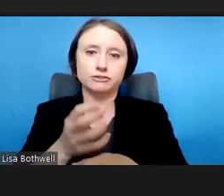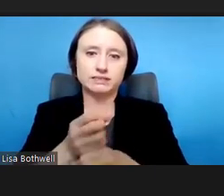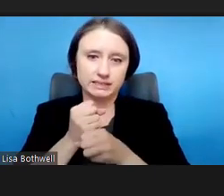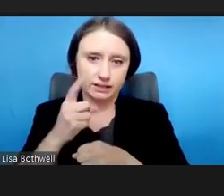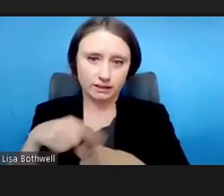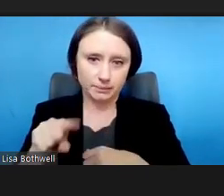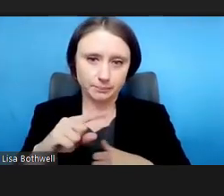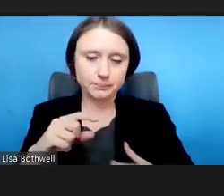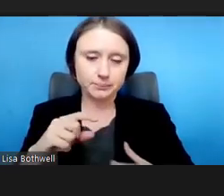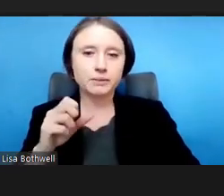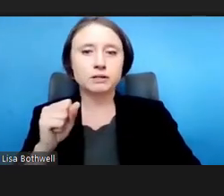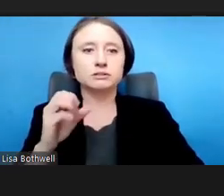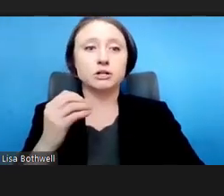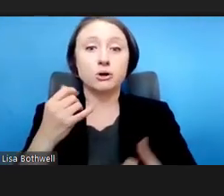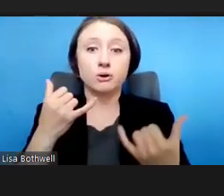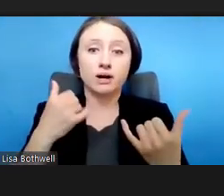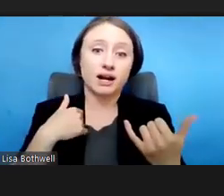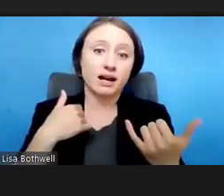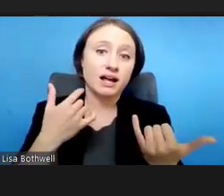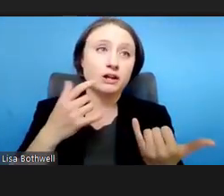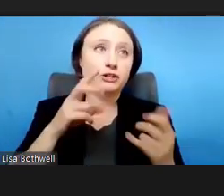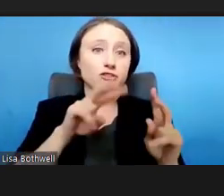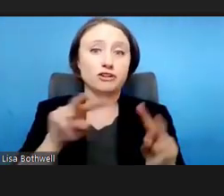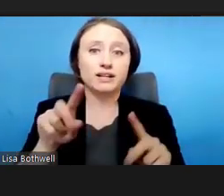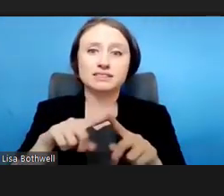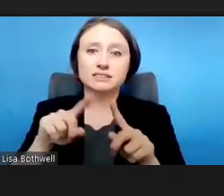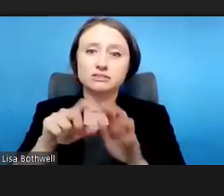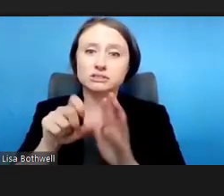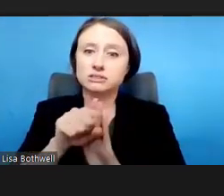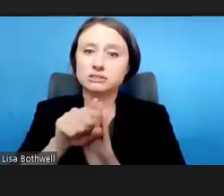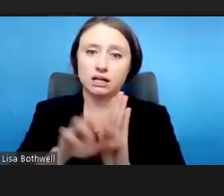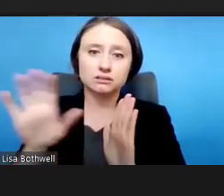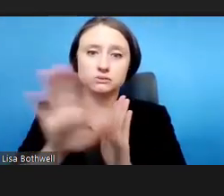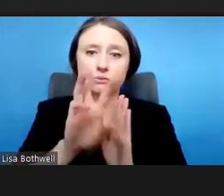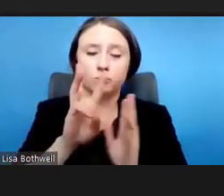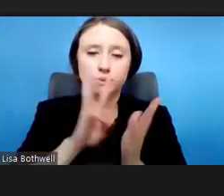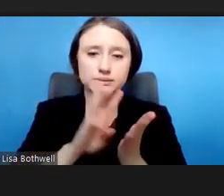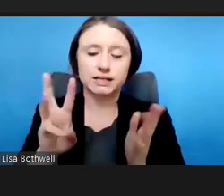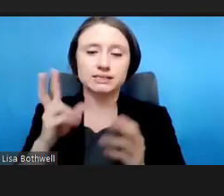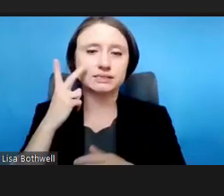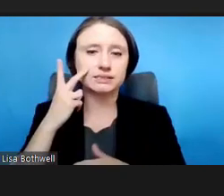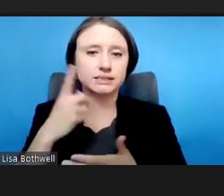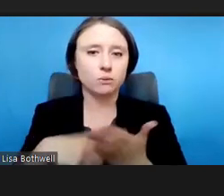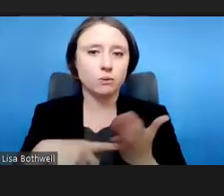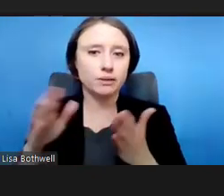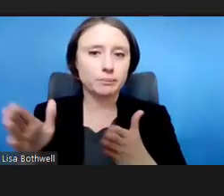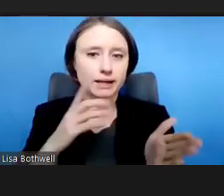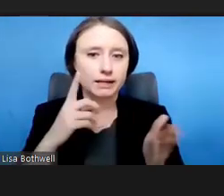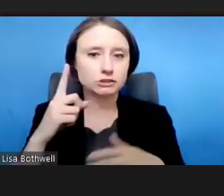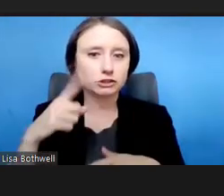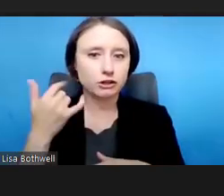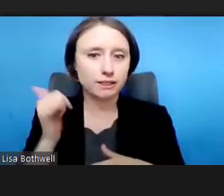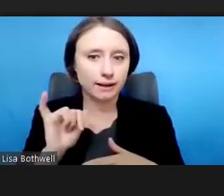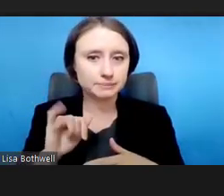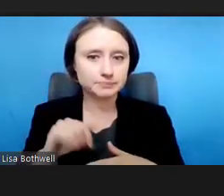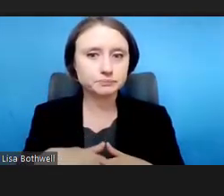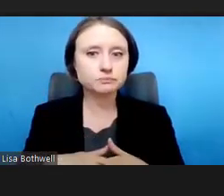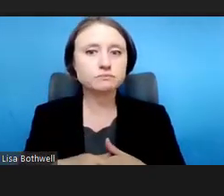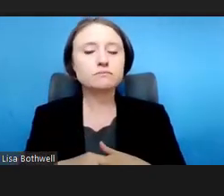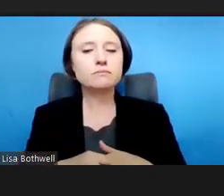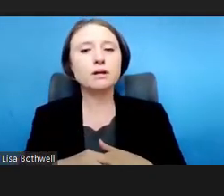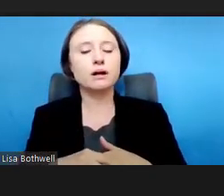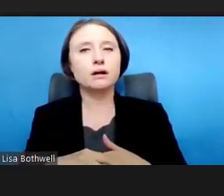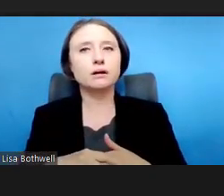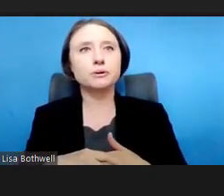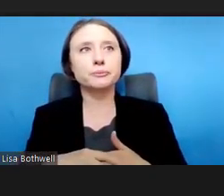review plans within 30 days of receipt. And so currently they are looking at